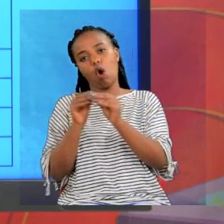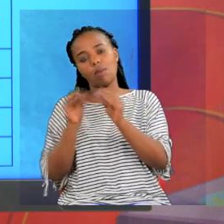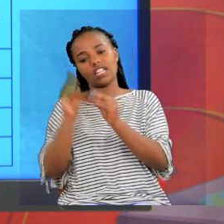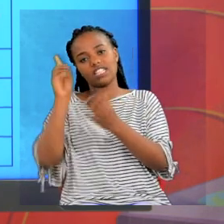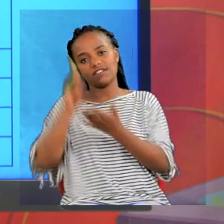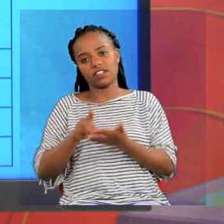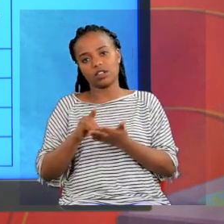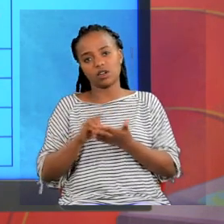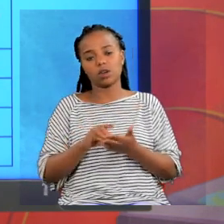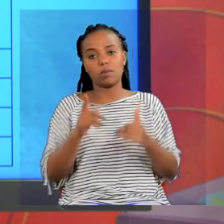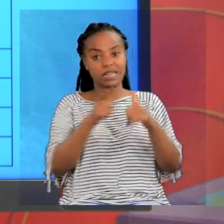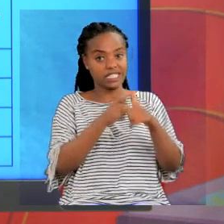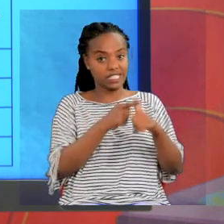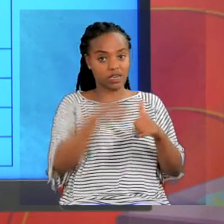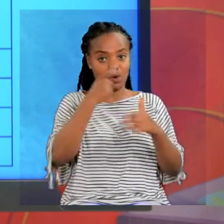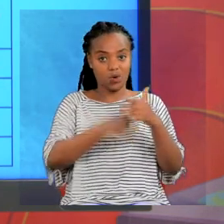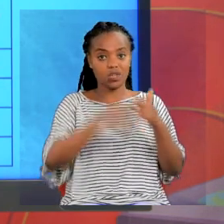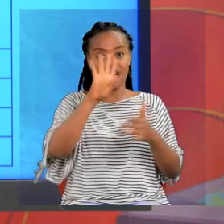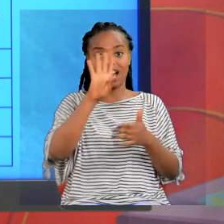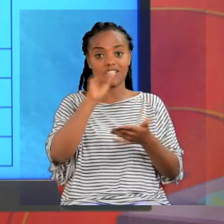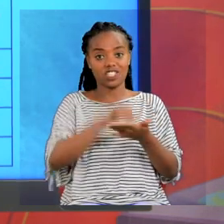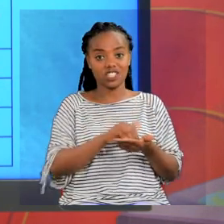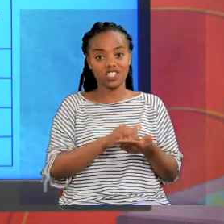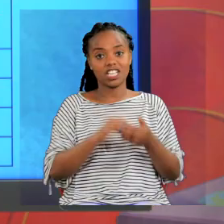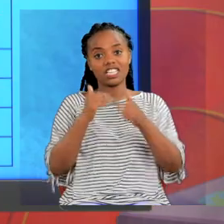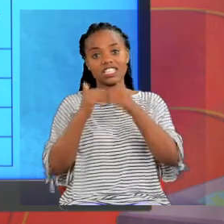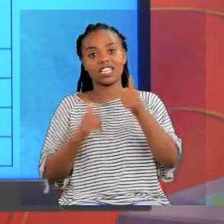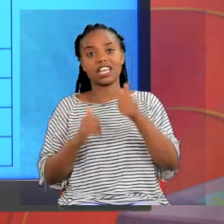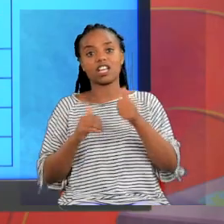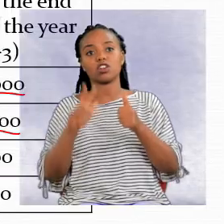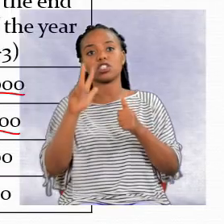original cost is 4,000. The accumulated depreciation is